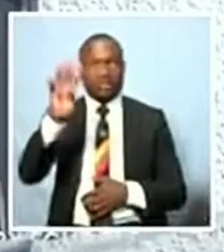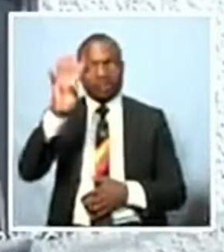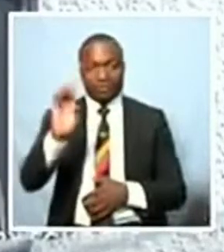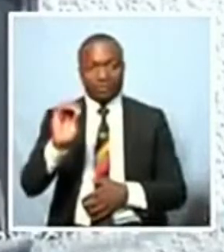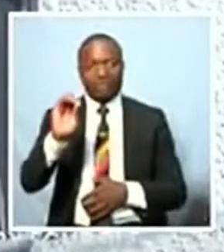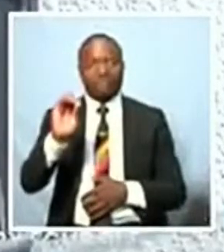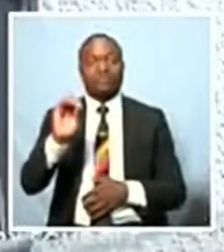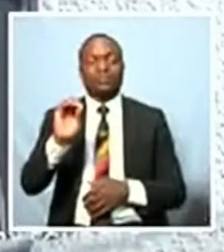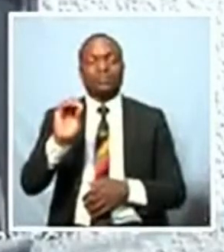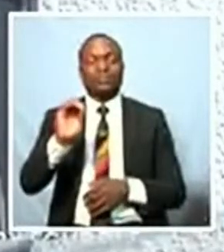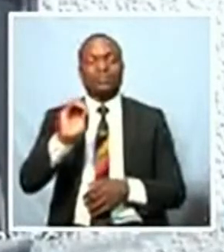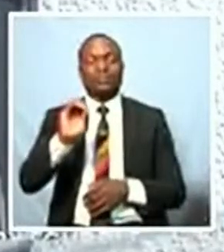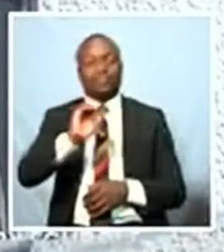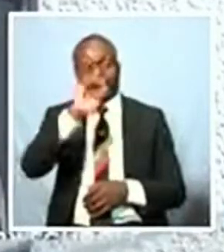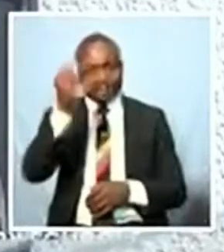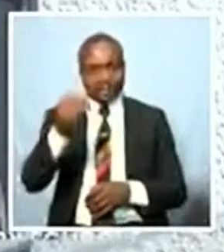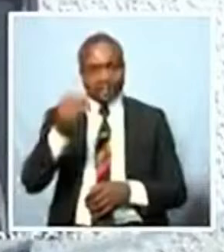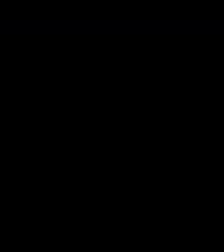So